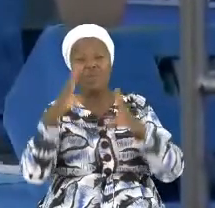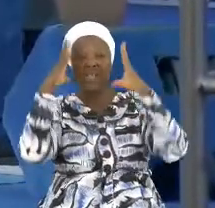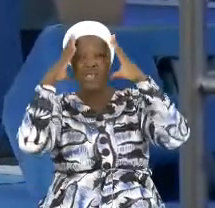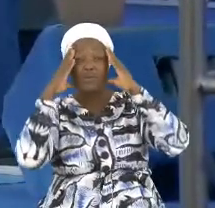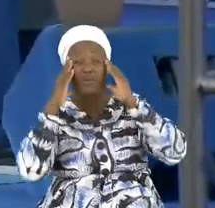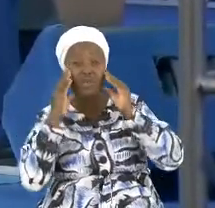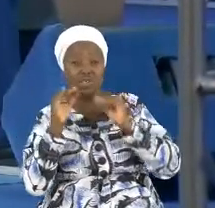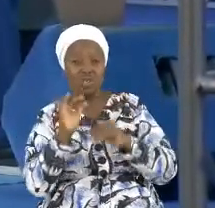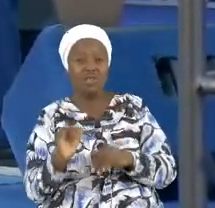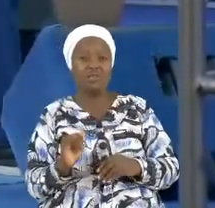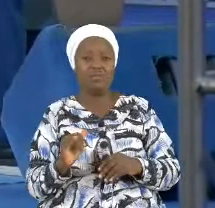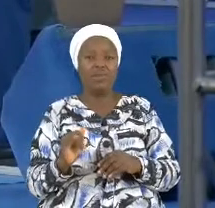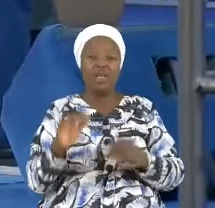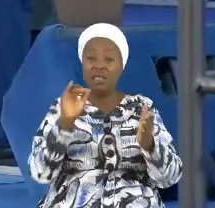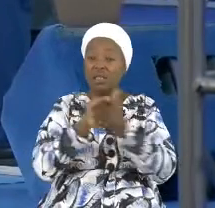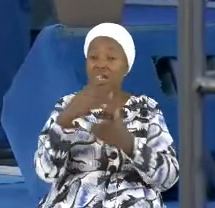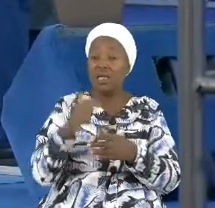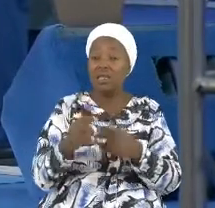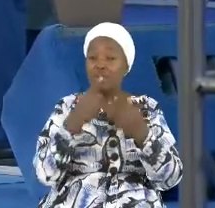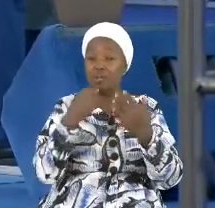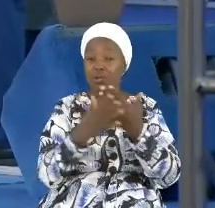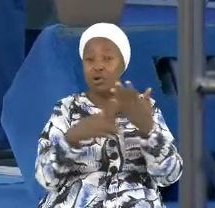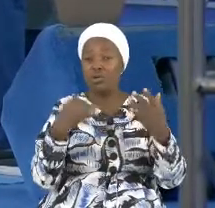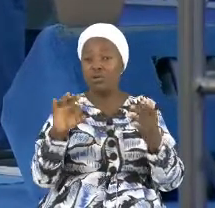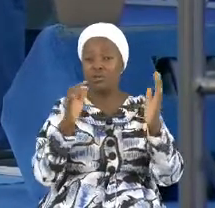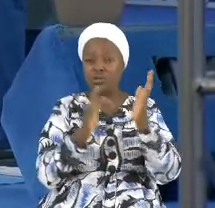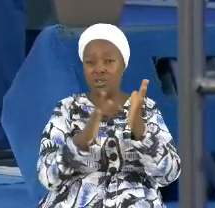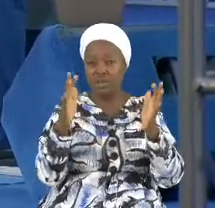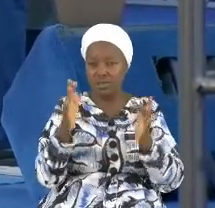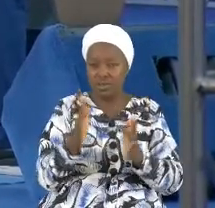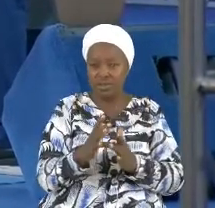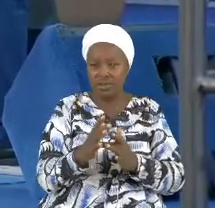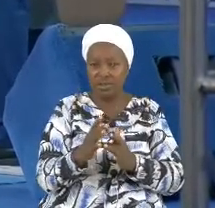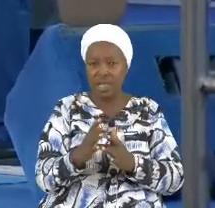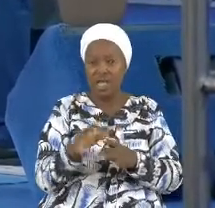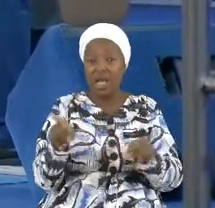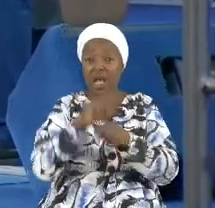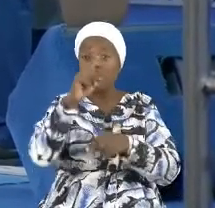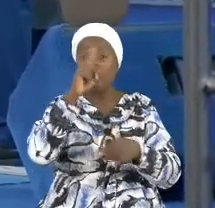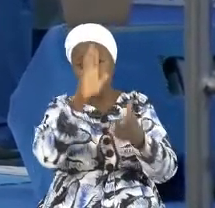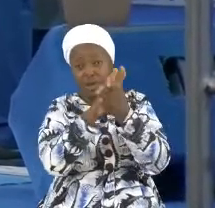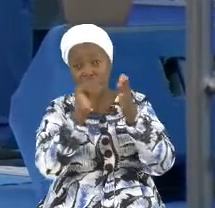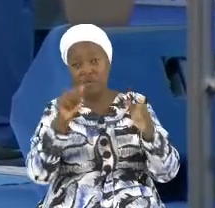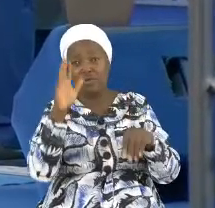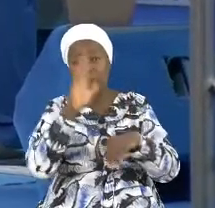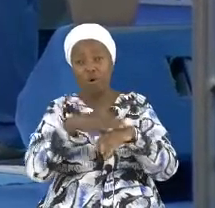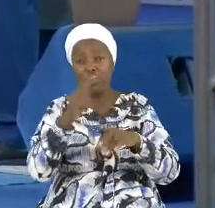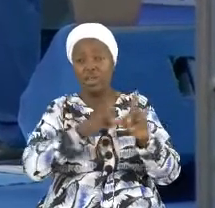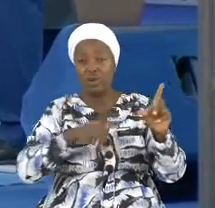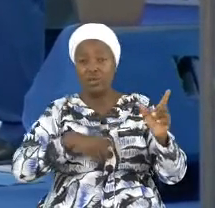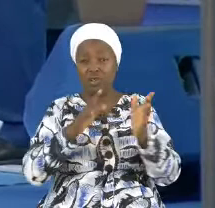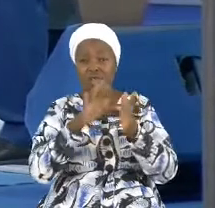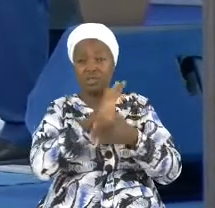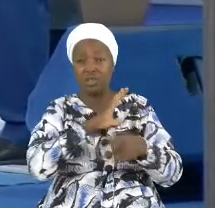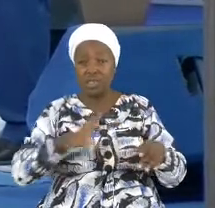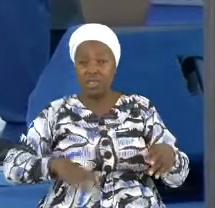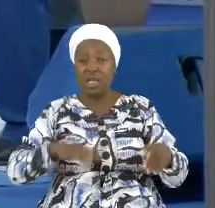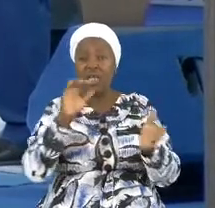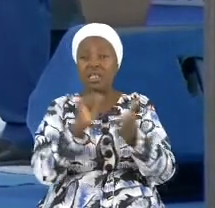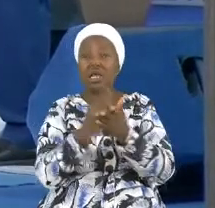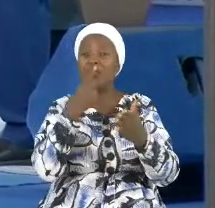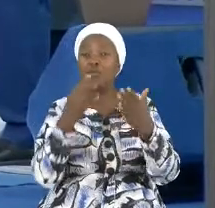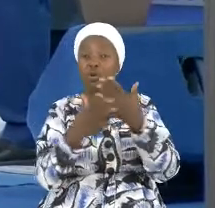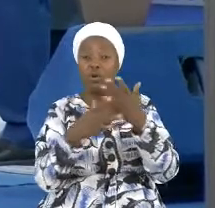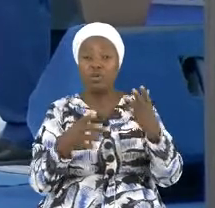That the blood of Jesus, as you believe on the Lord Jesus Christ, that blood without